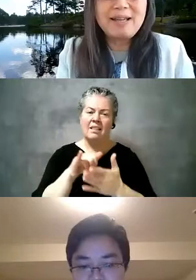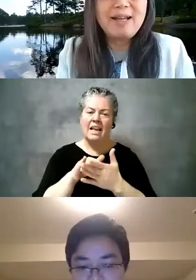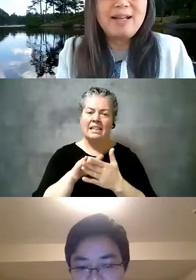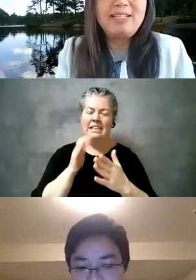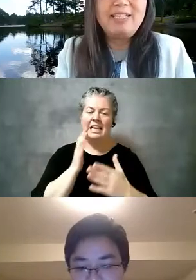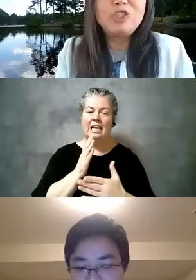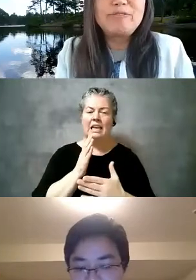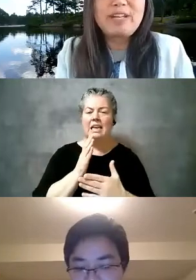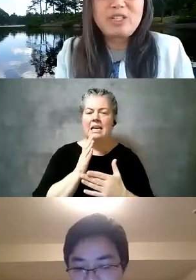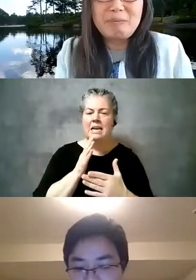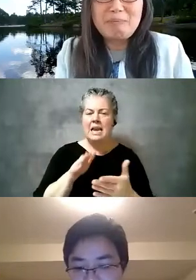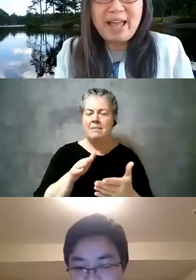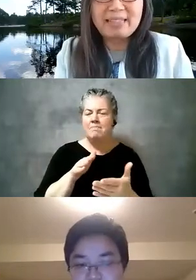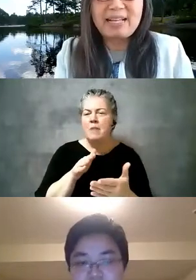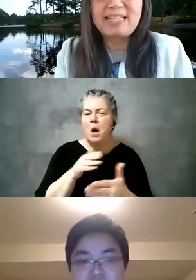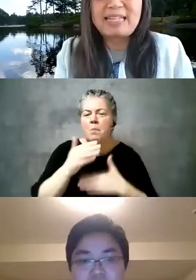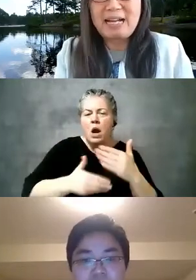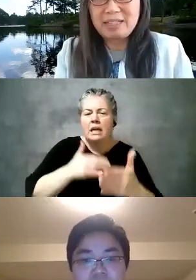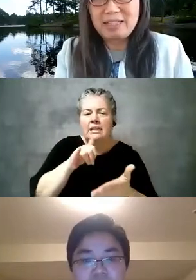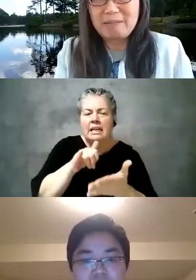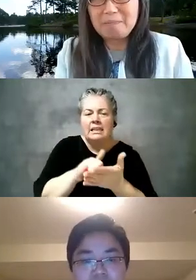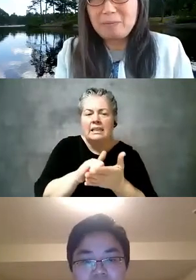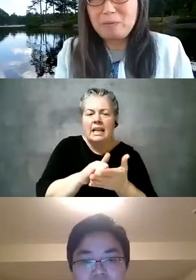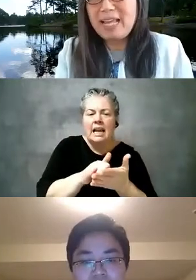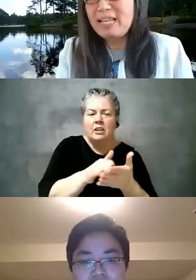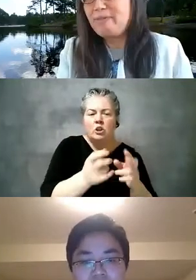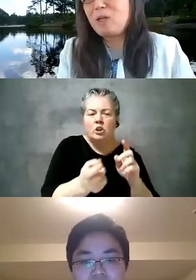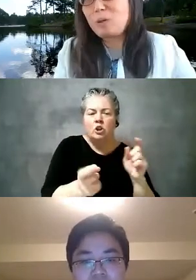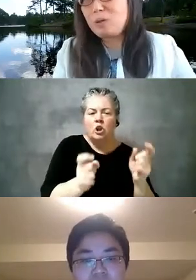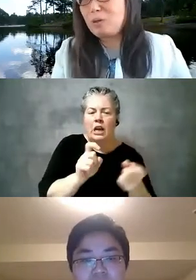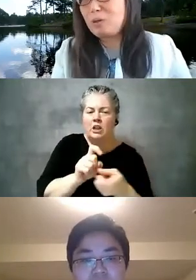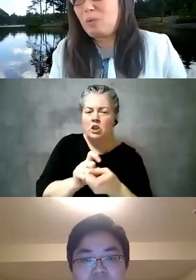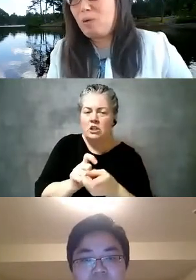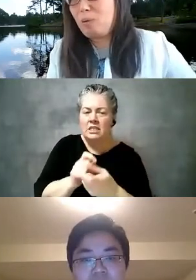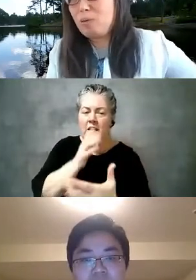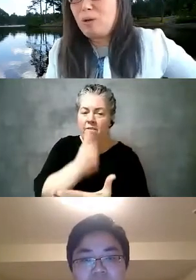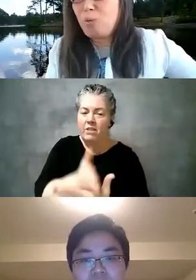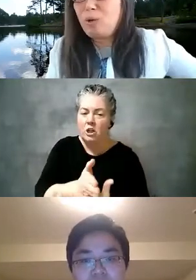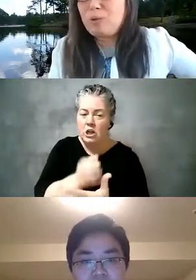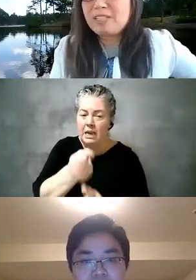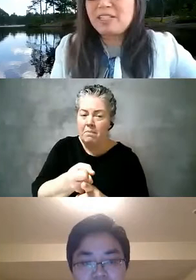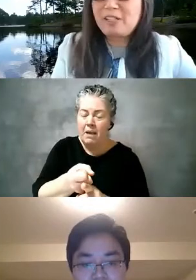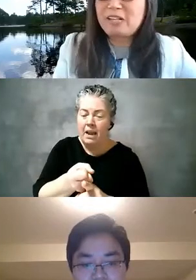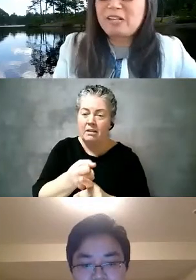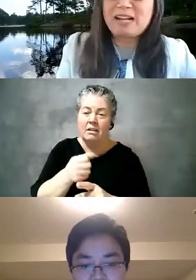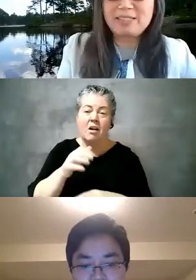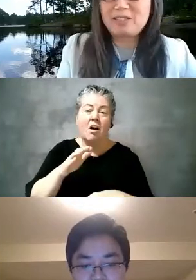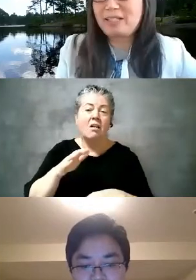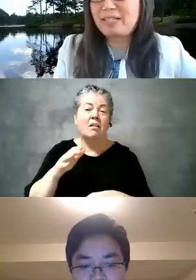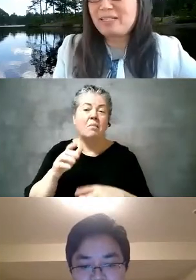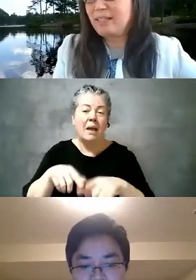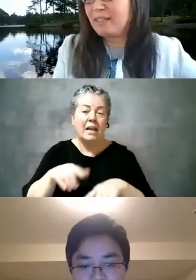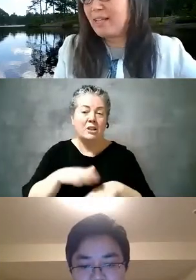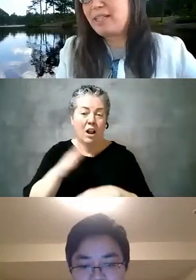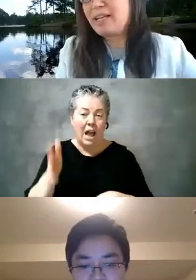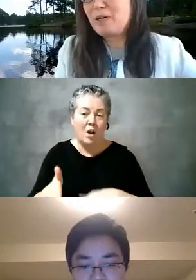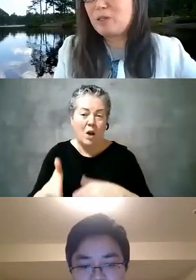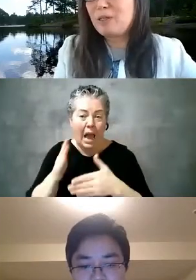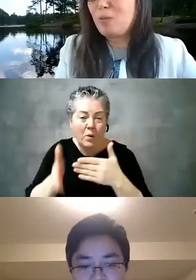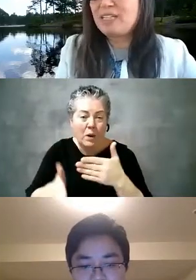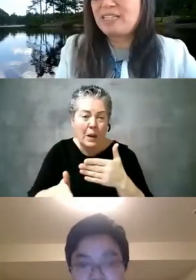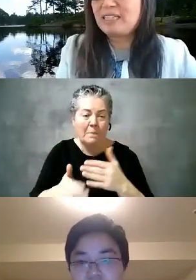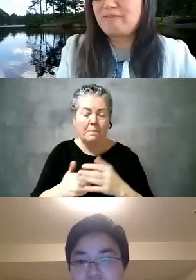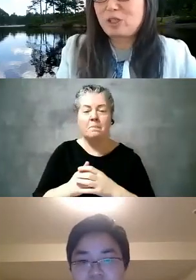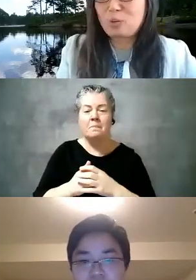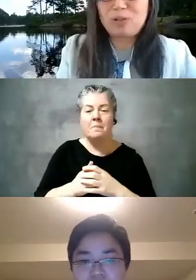transmits the intervention impact on an outcome, right? Even though what works clearinghouse, is intended to tell